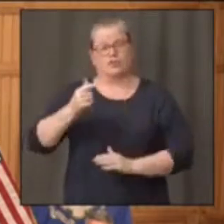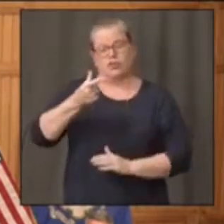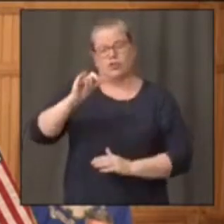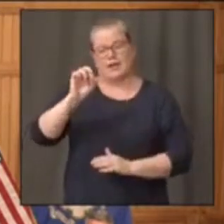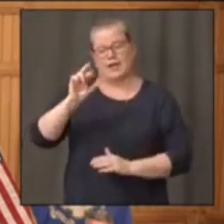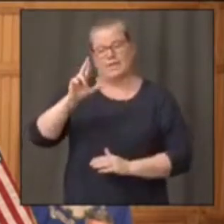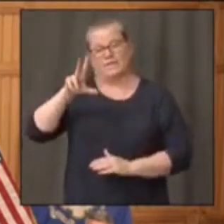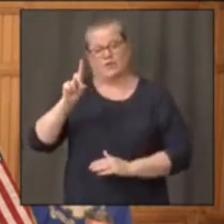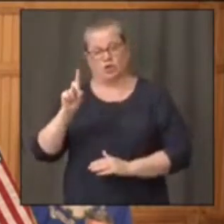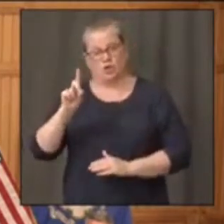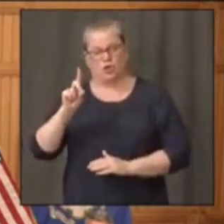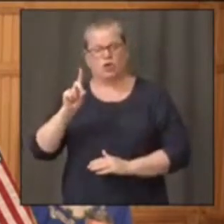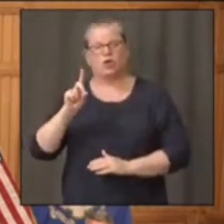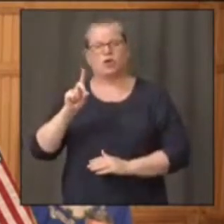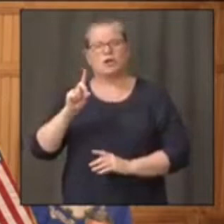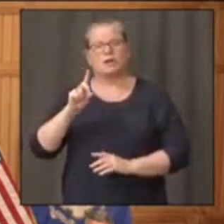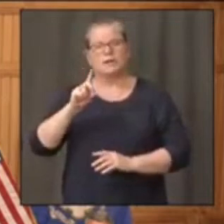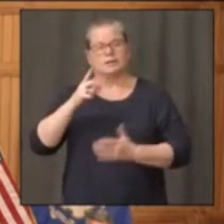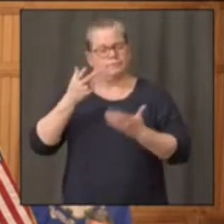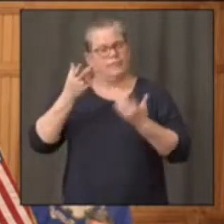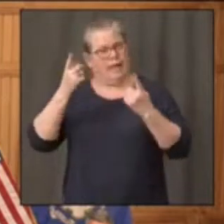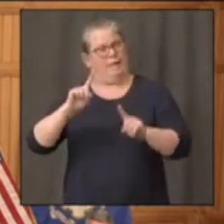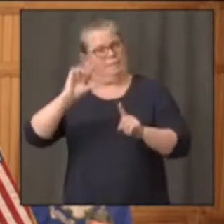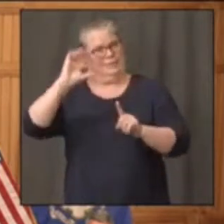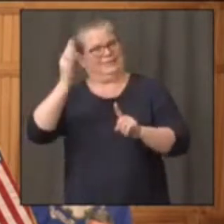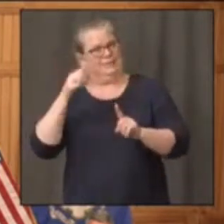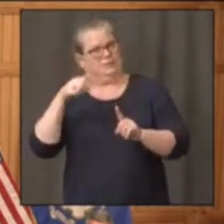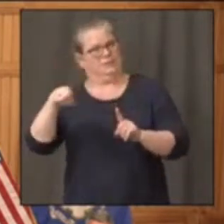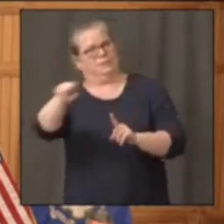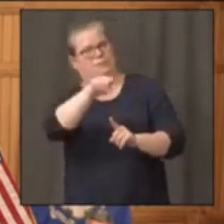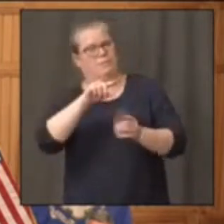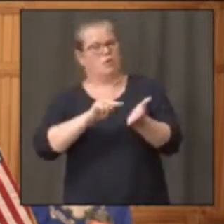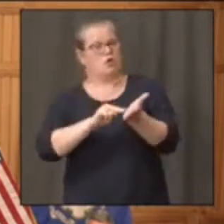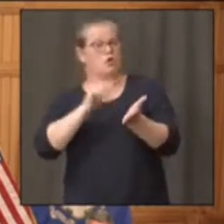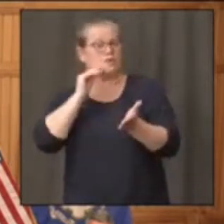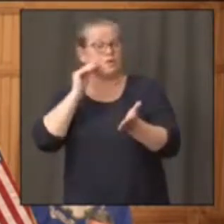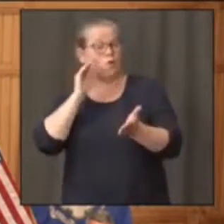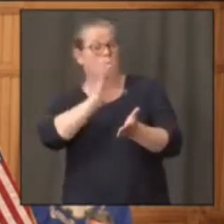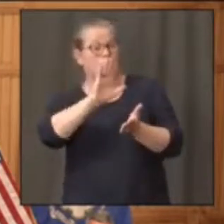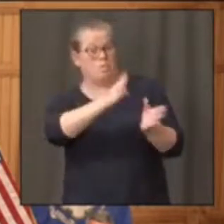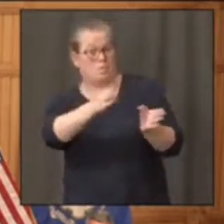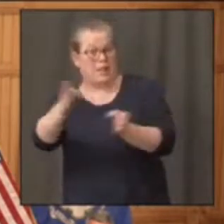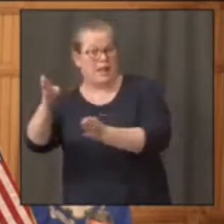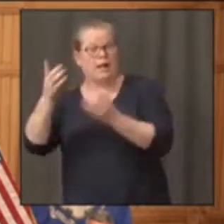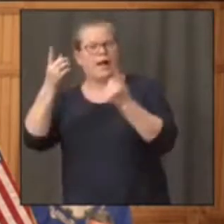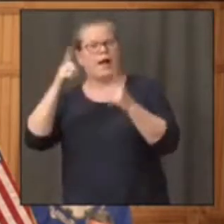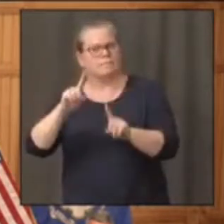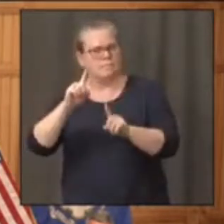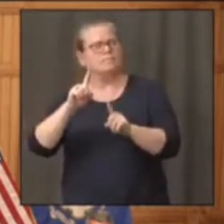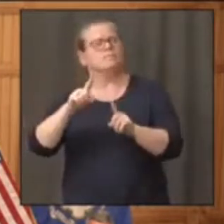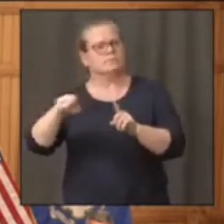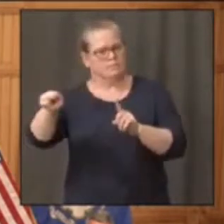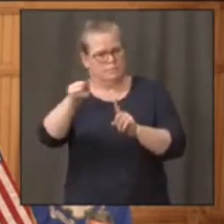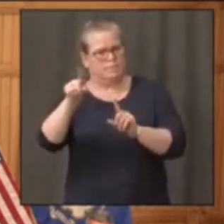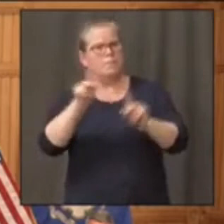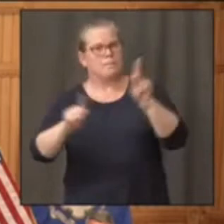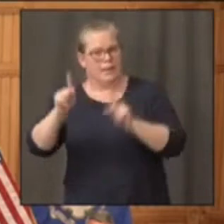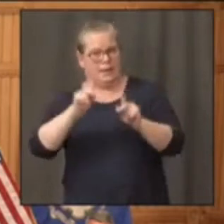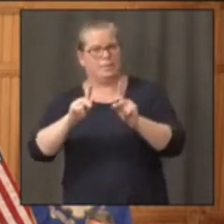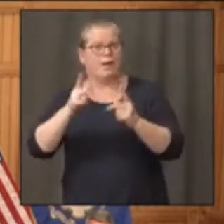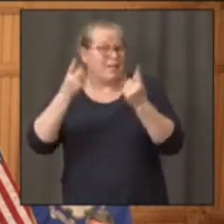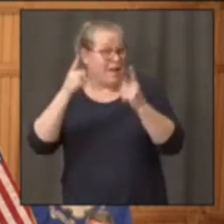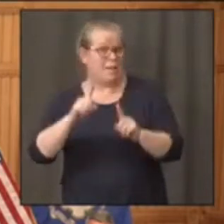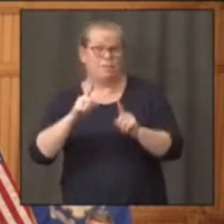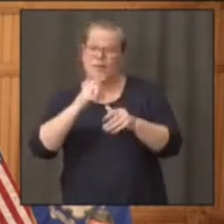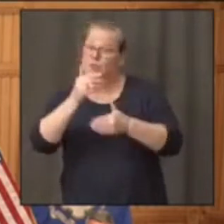established, that there were definitely some people who had the false positives who would have, following the